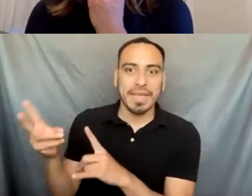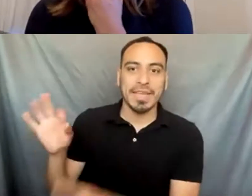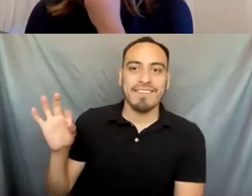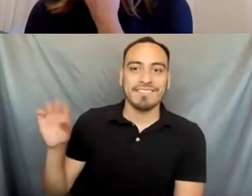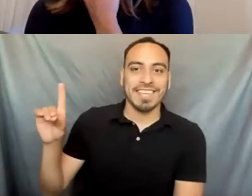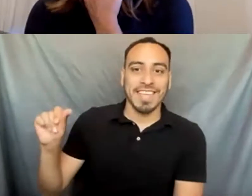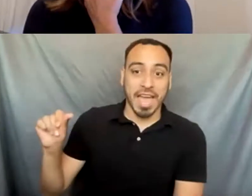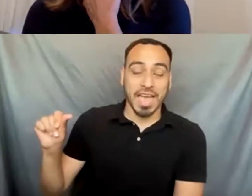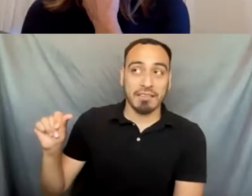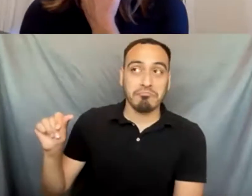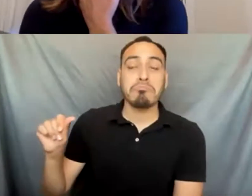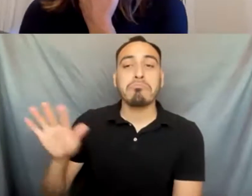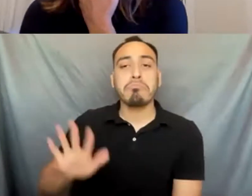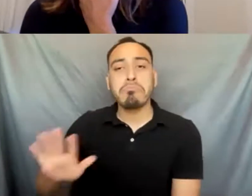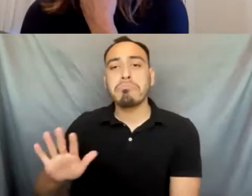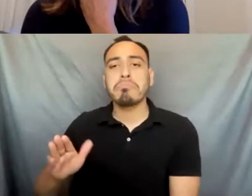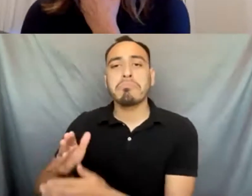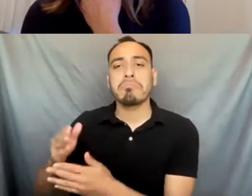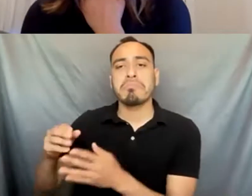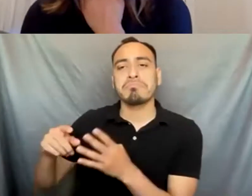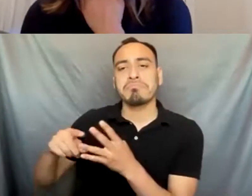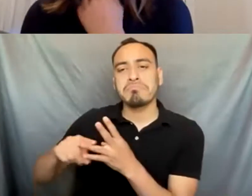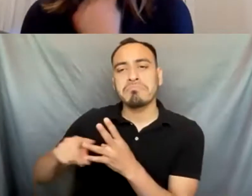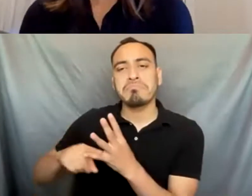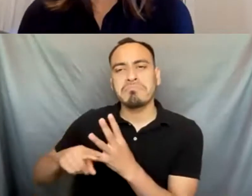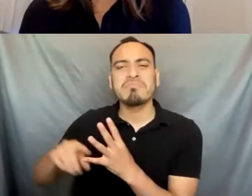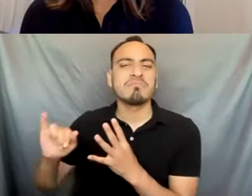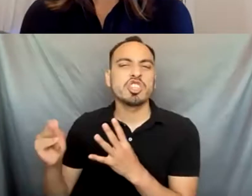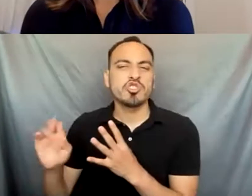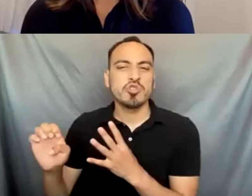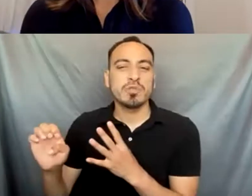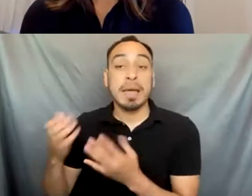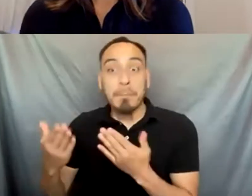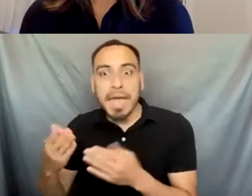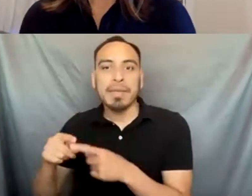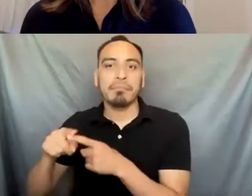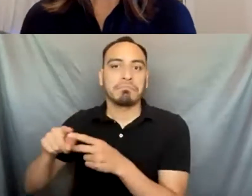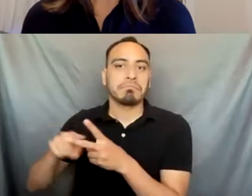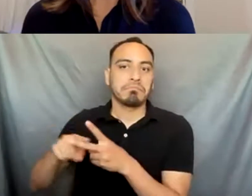somewhere towards the end of June, at the latest, the beginning of July.